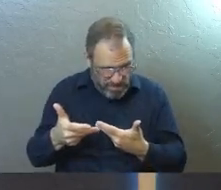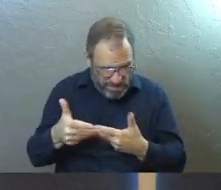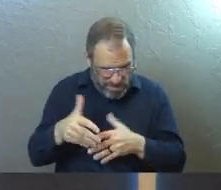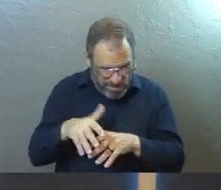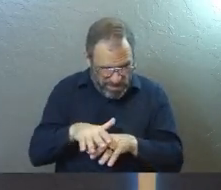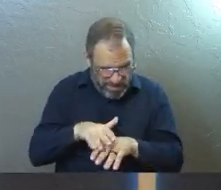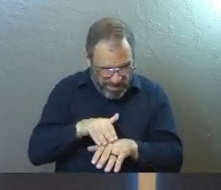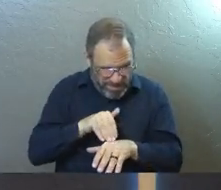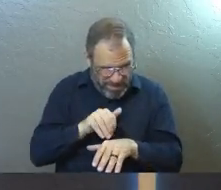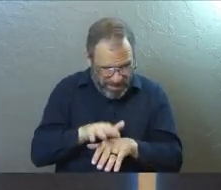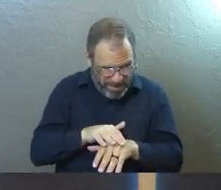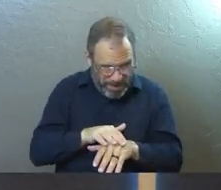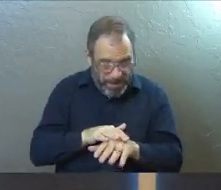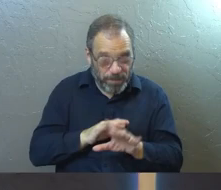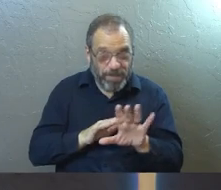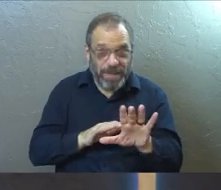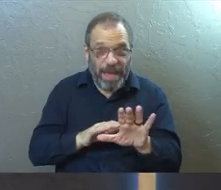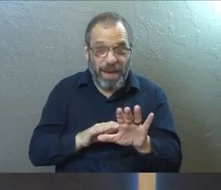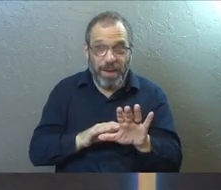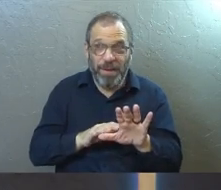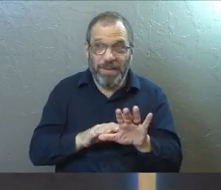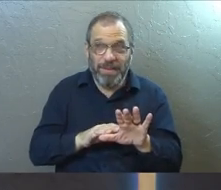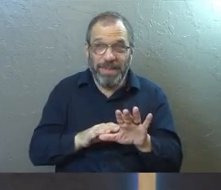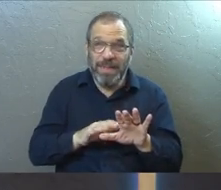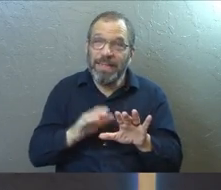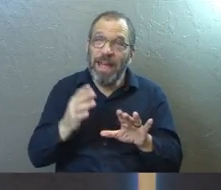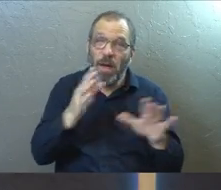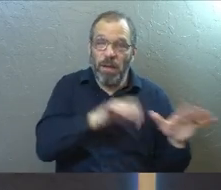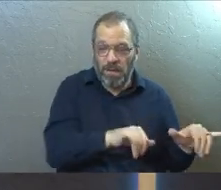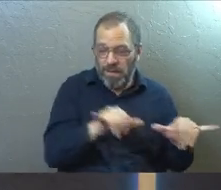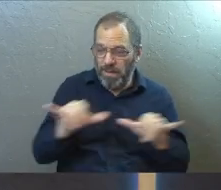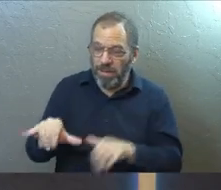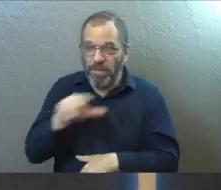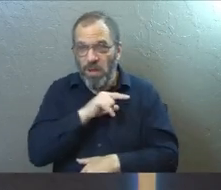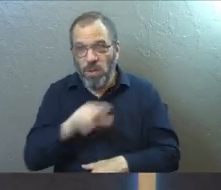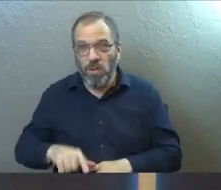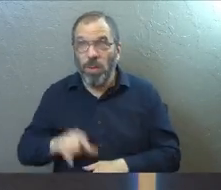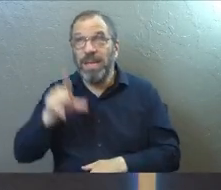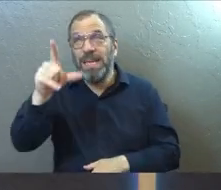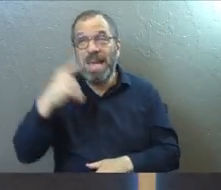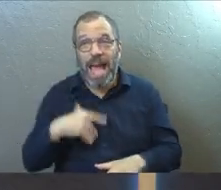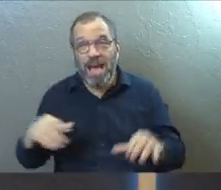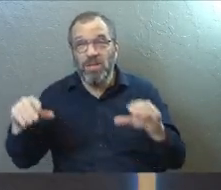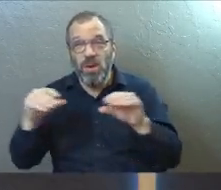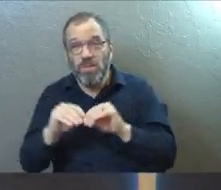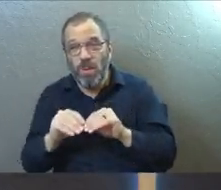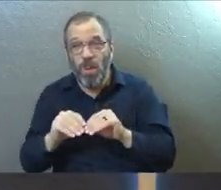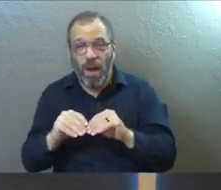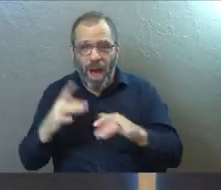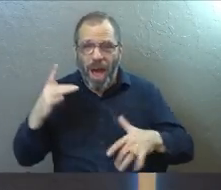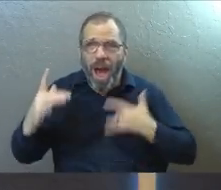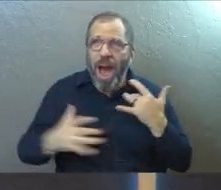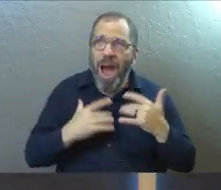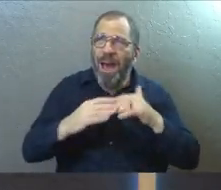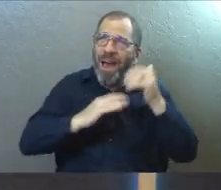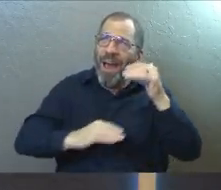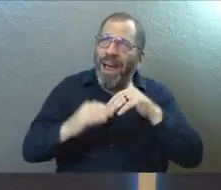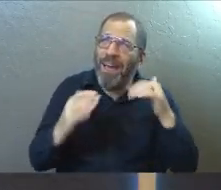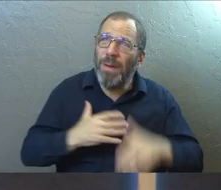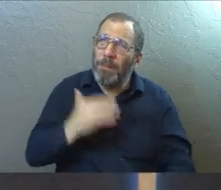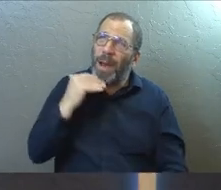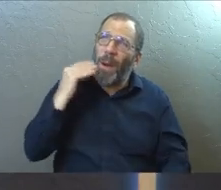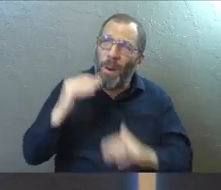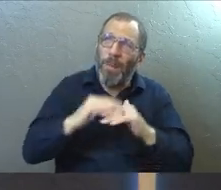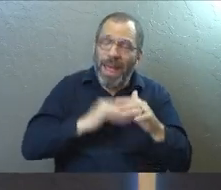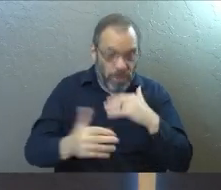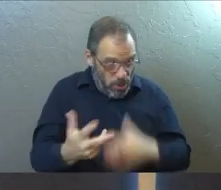kind of stuff. Now, this is a picture of us with the Lord. God has more for us. We're like, ah, I'm so excited for heaven. He's like, that's